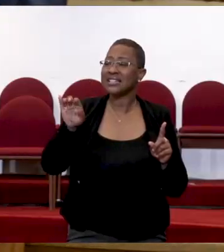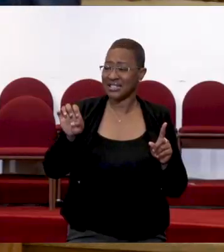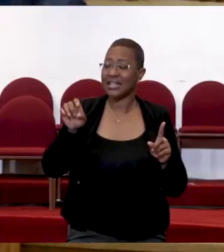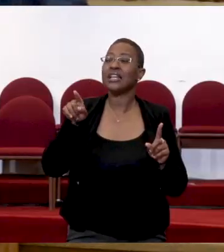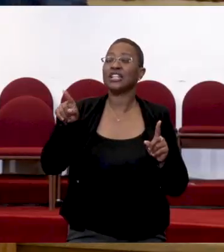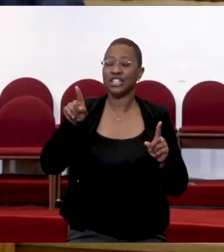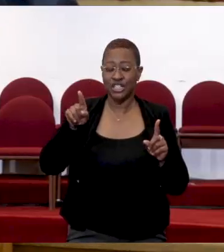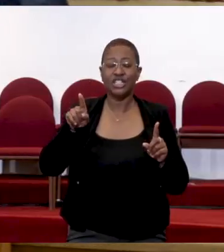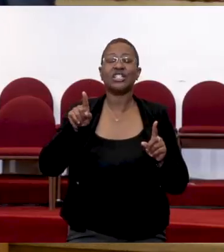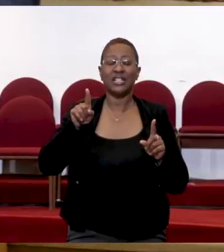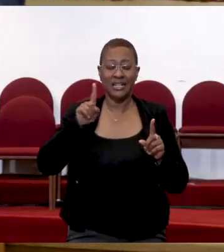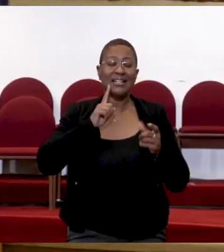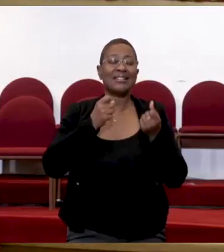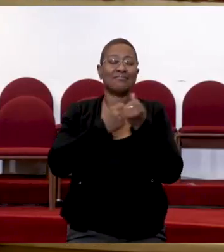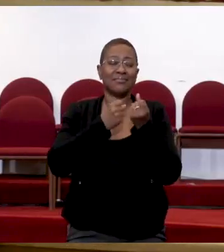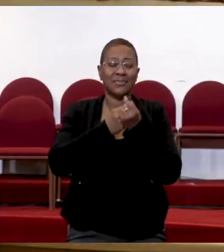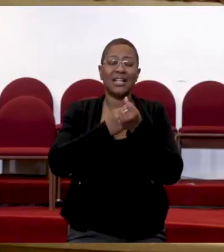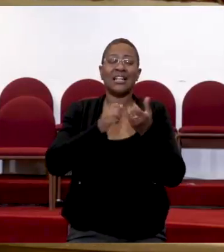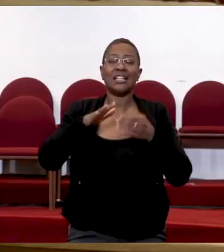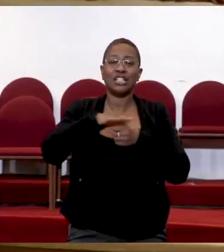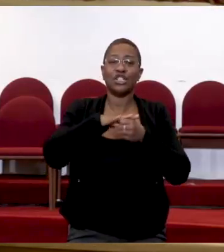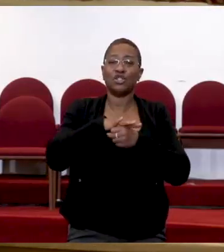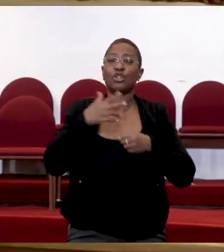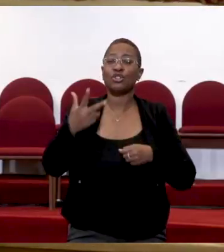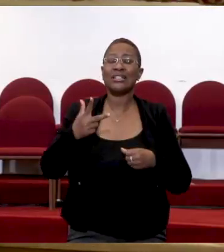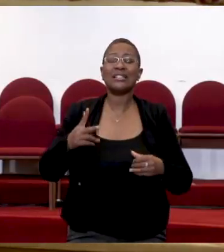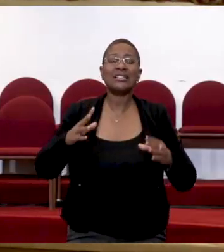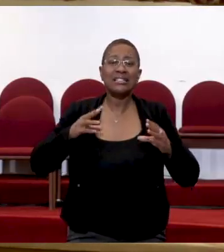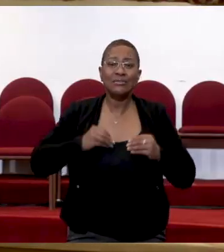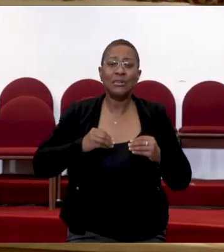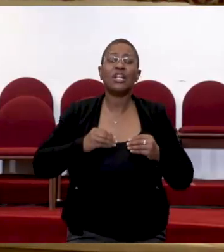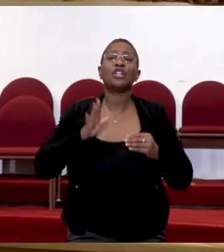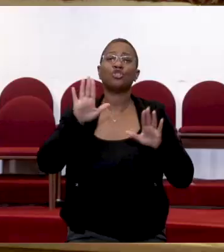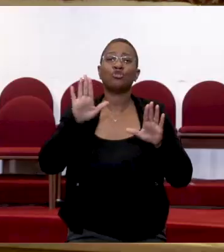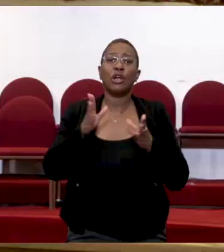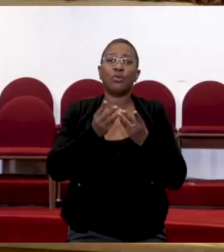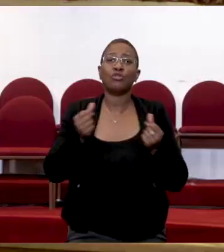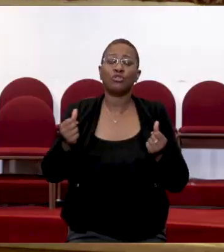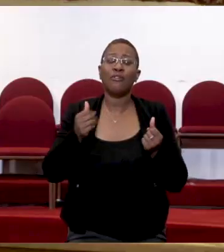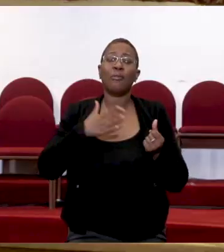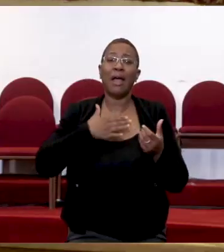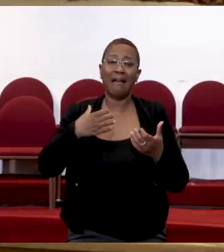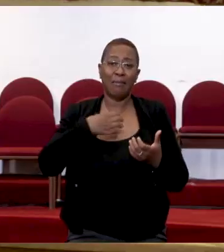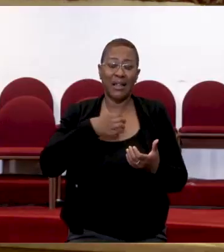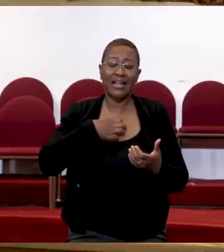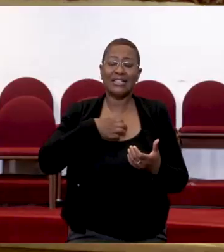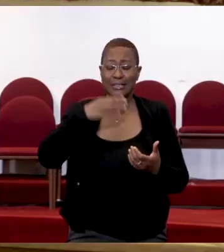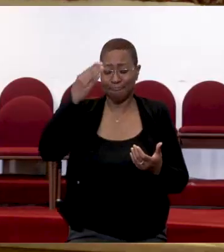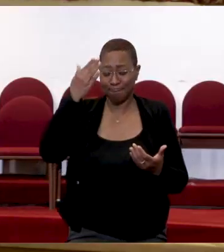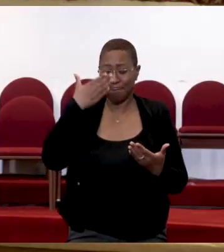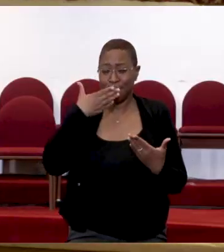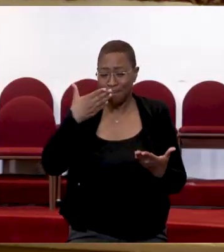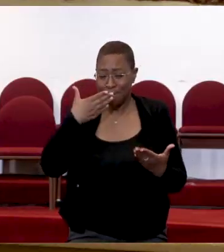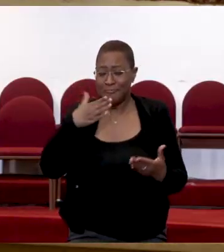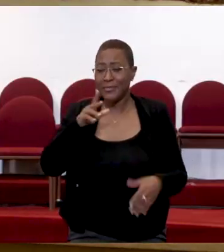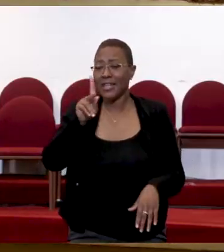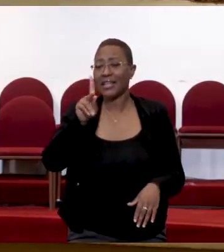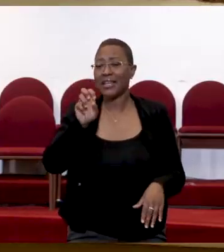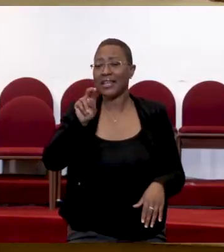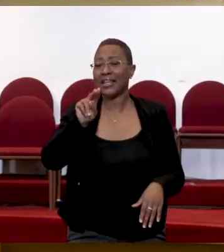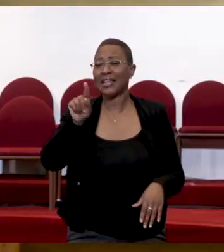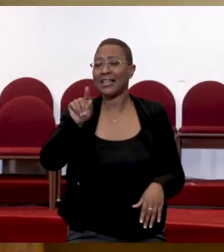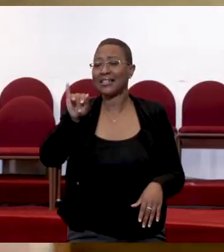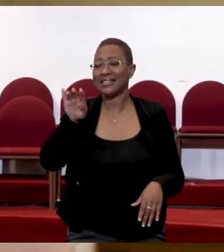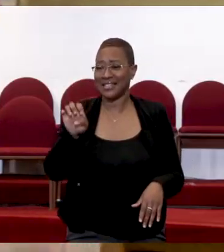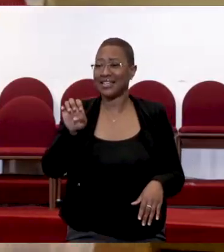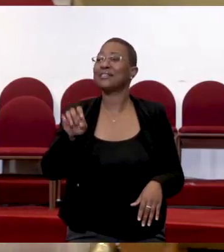easily acceptable. She also listens well and is great at resolving my complaints. Hats off to Kinsey Current. All right, Kenzie's got a fan